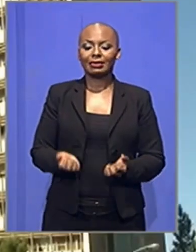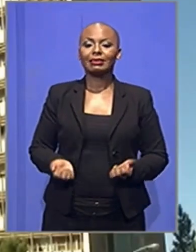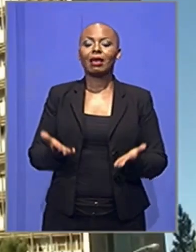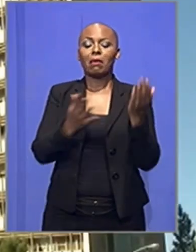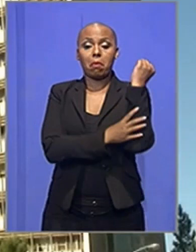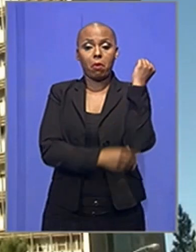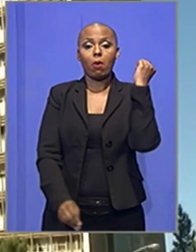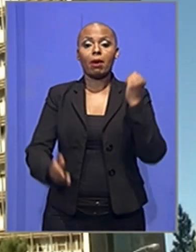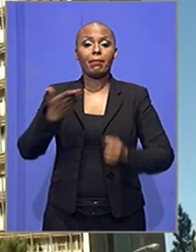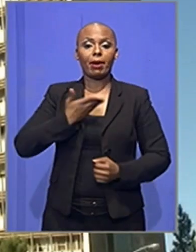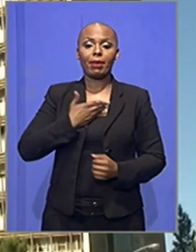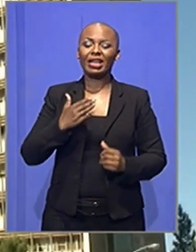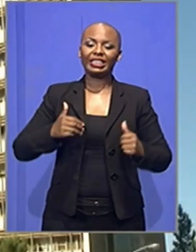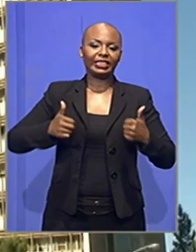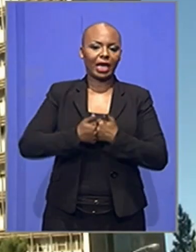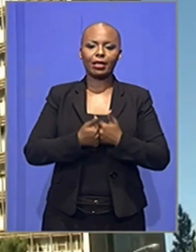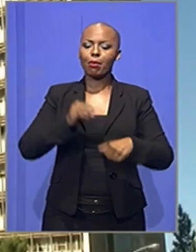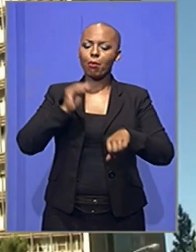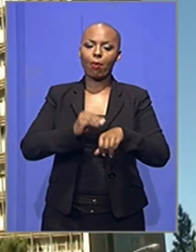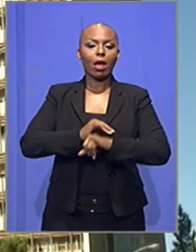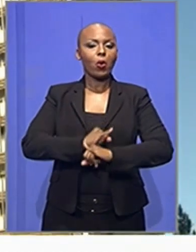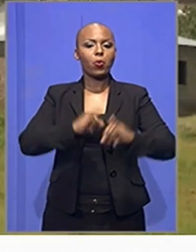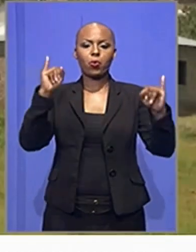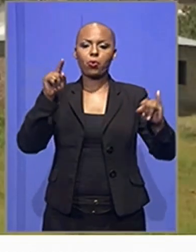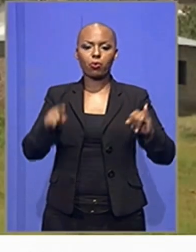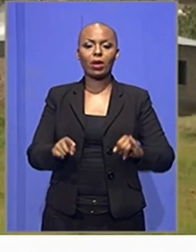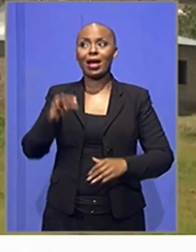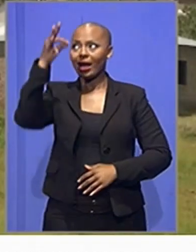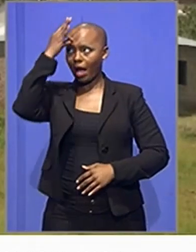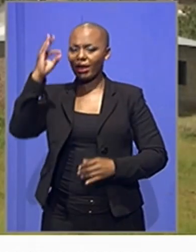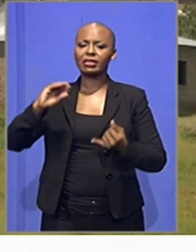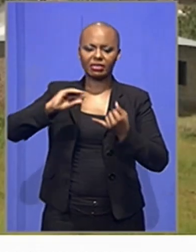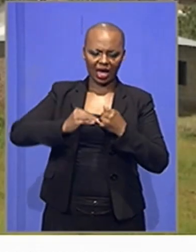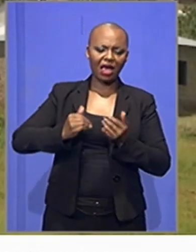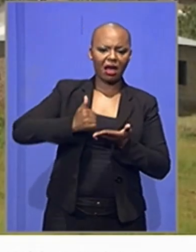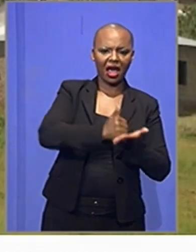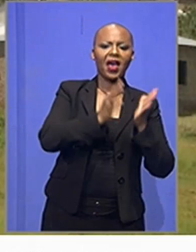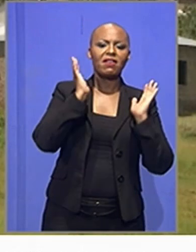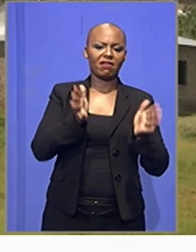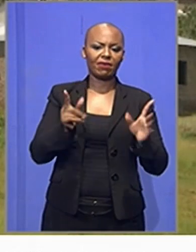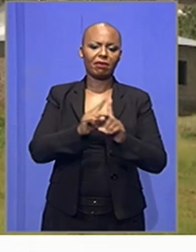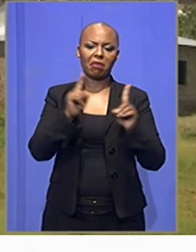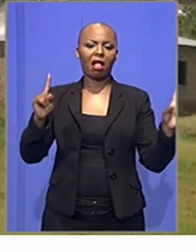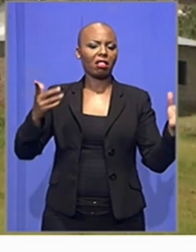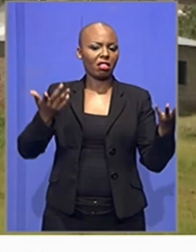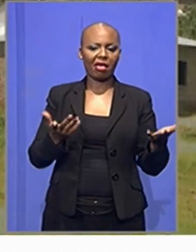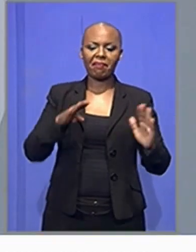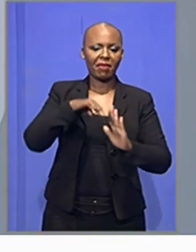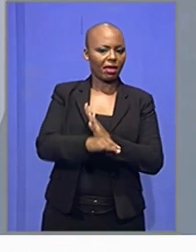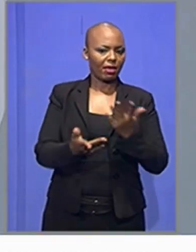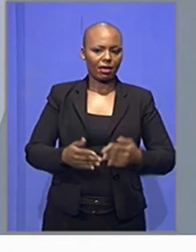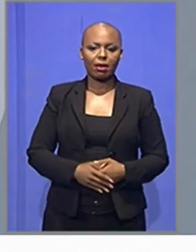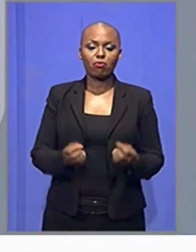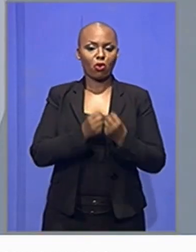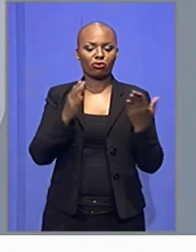le pharela e kgolo le ha mmuso o ile wa leka ho thusa, mme sena se entse hore baahi ba eme ka